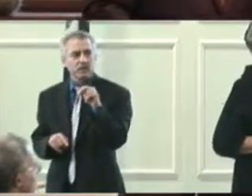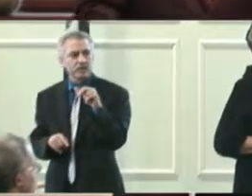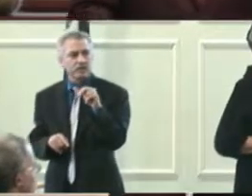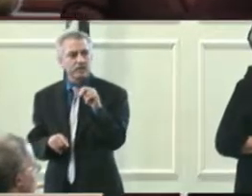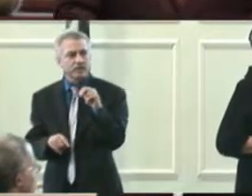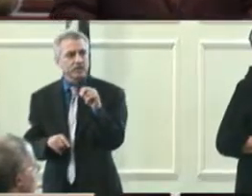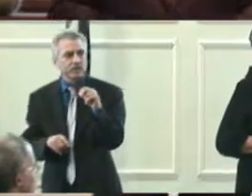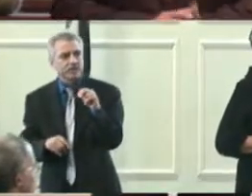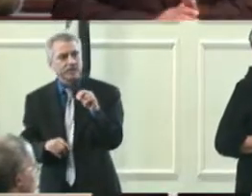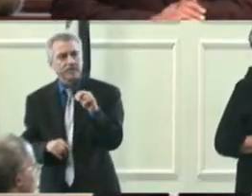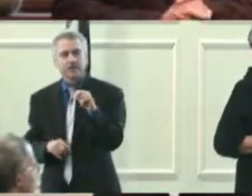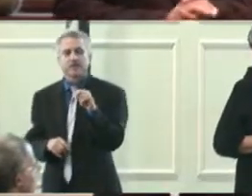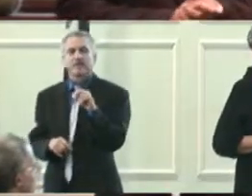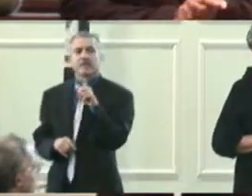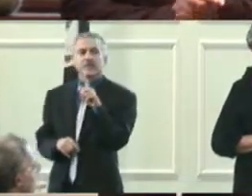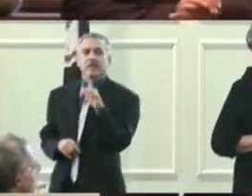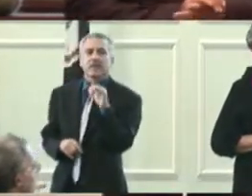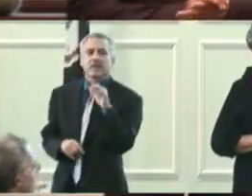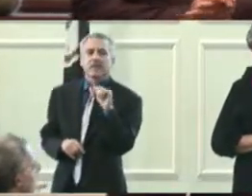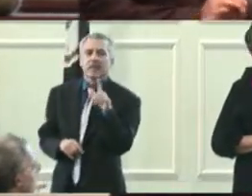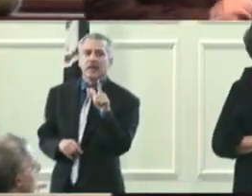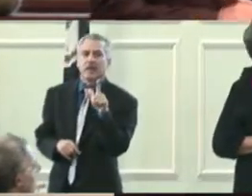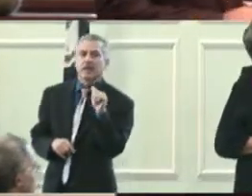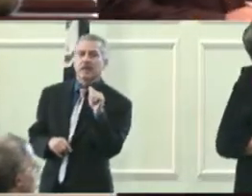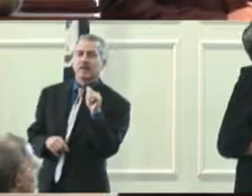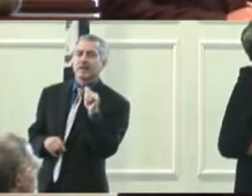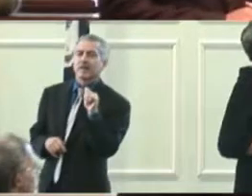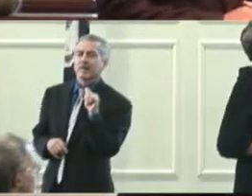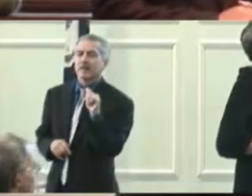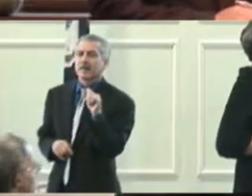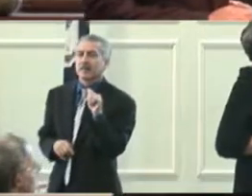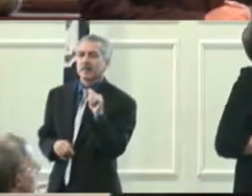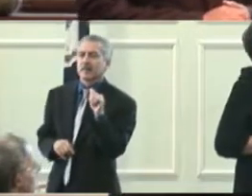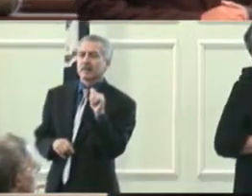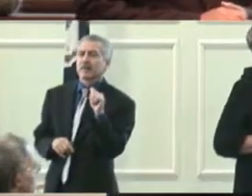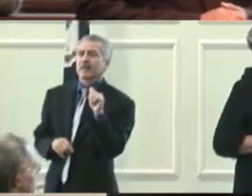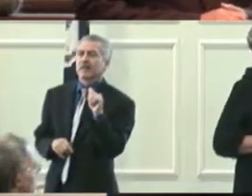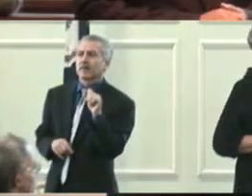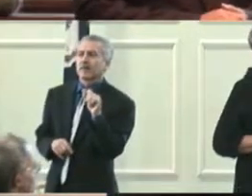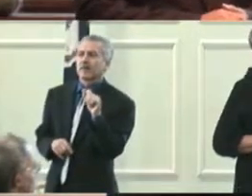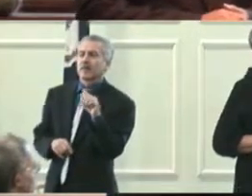Elena Anderson? You here? Okay. Maud Anderson.